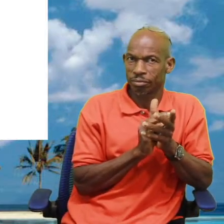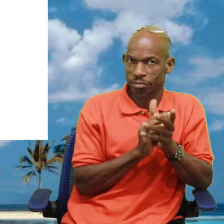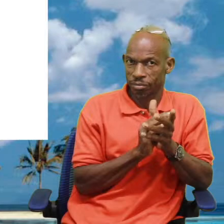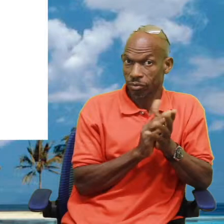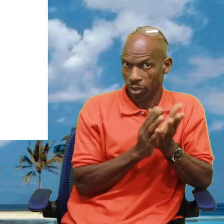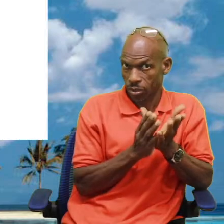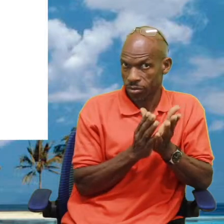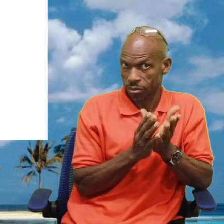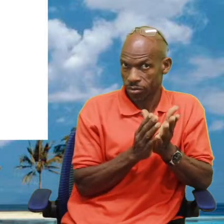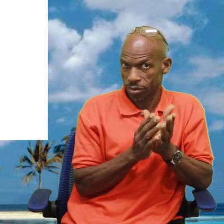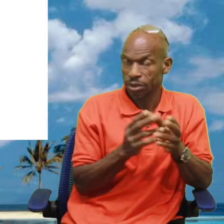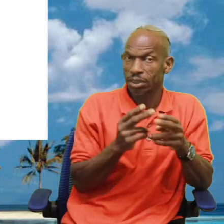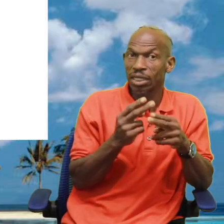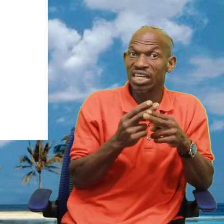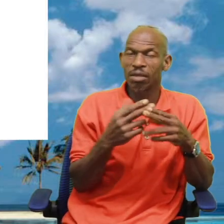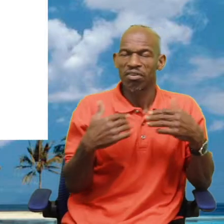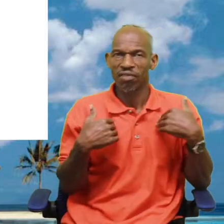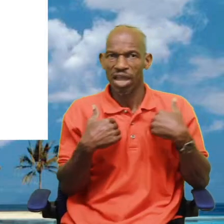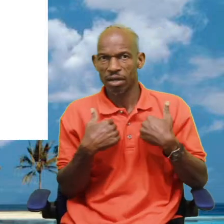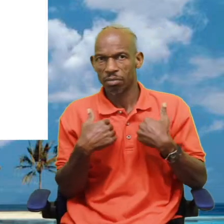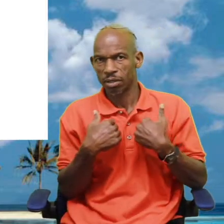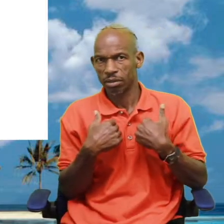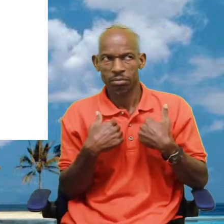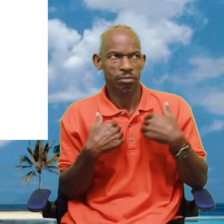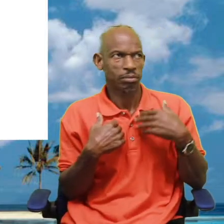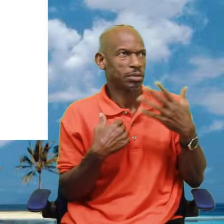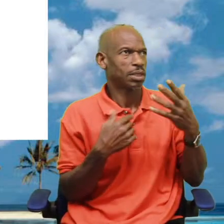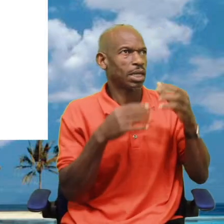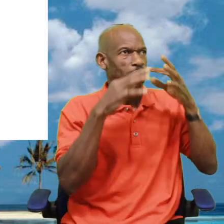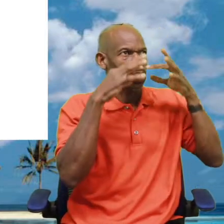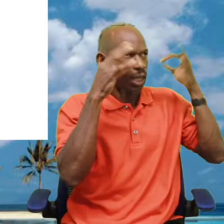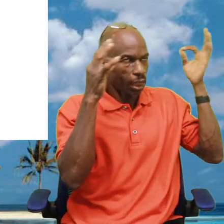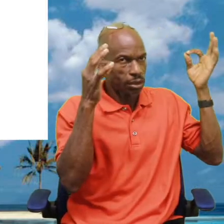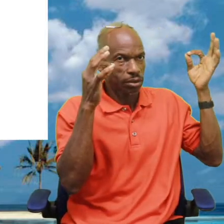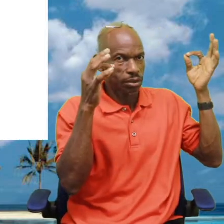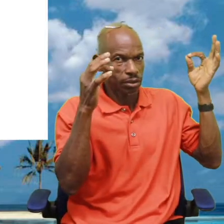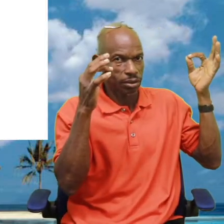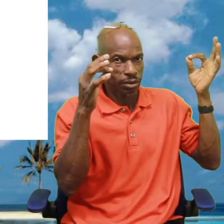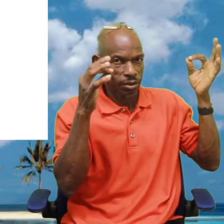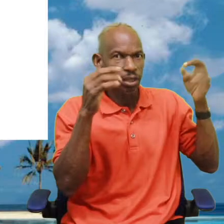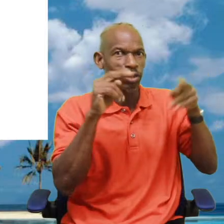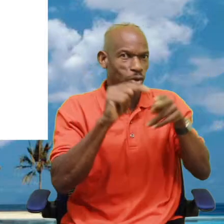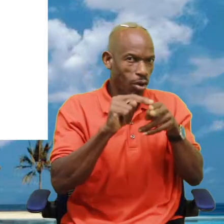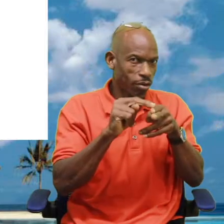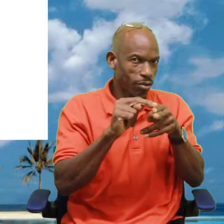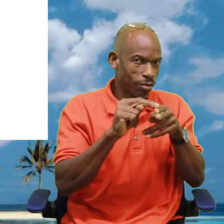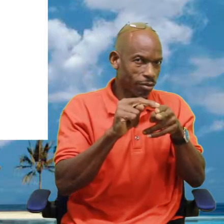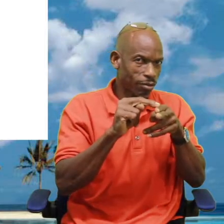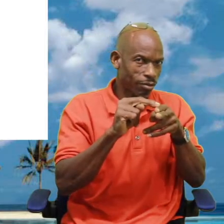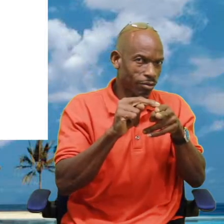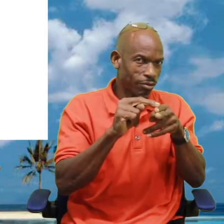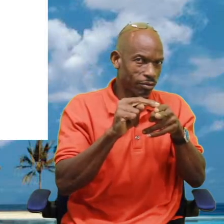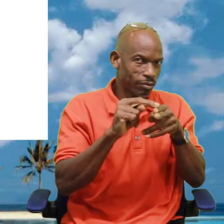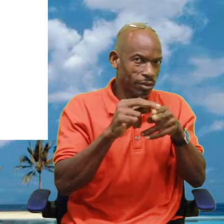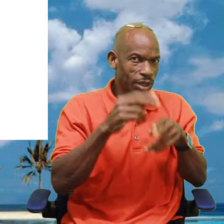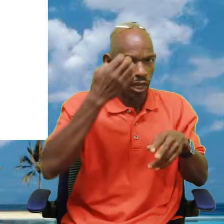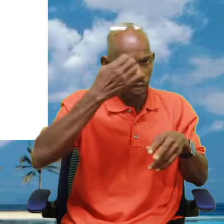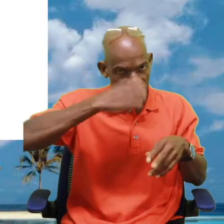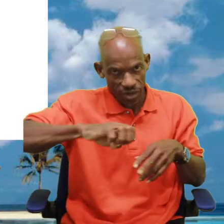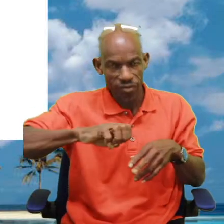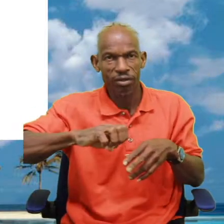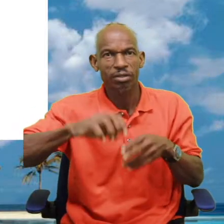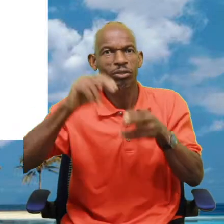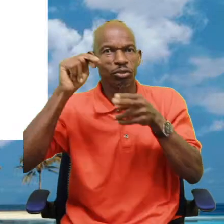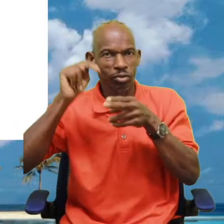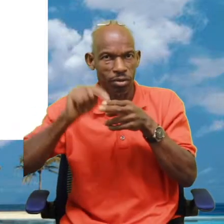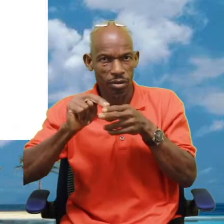noun. What we want to get now, we want to get words to describe this noun. So I'm going